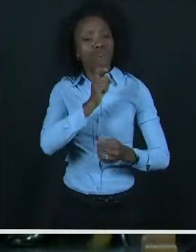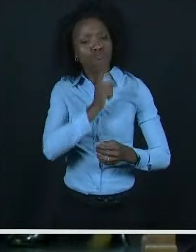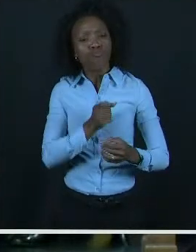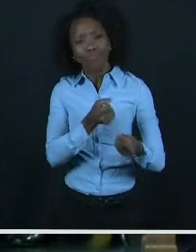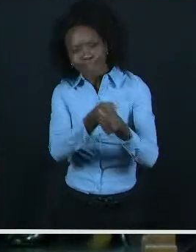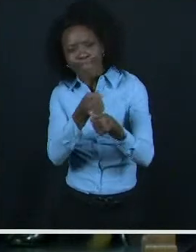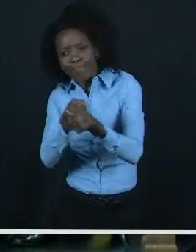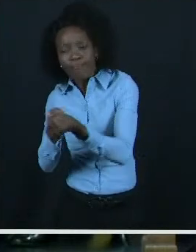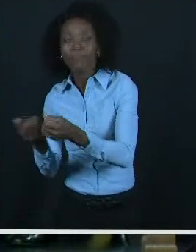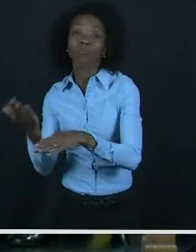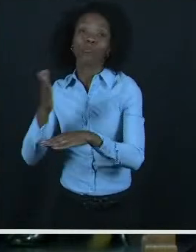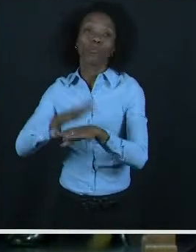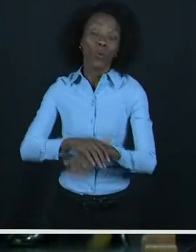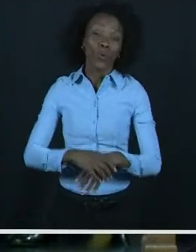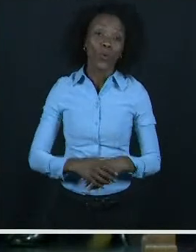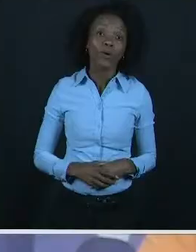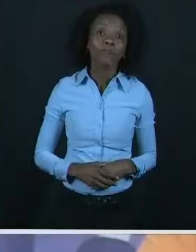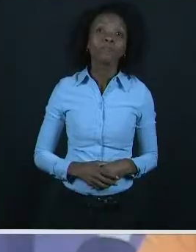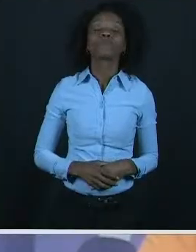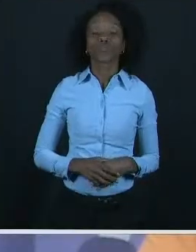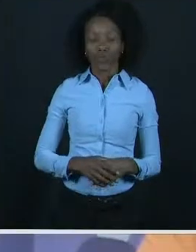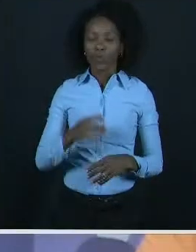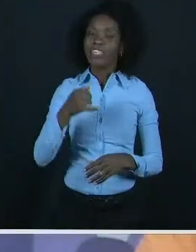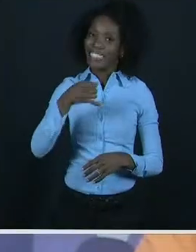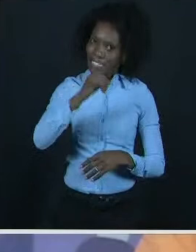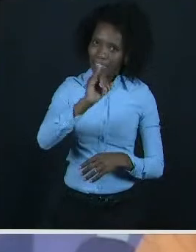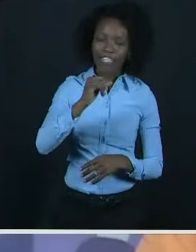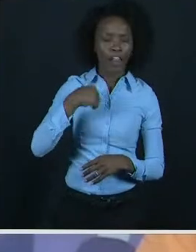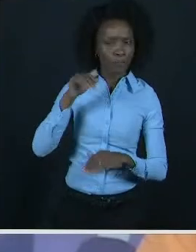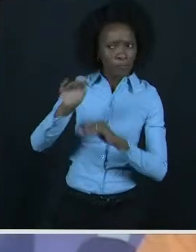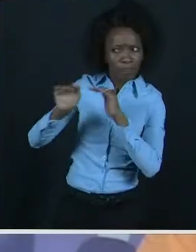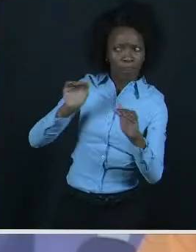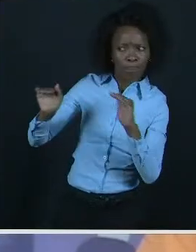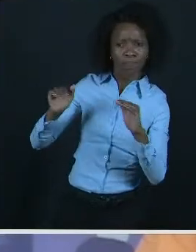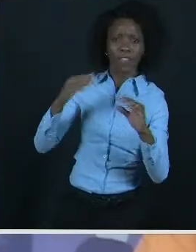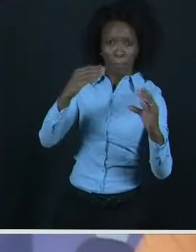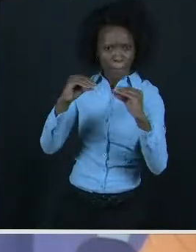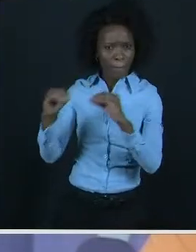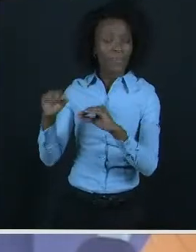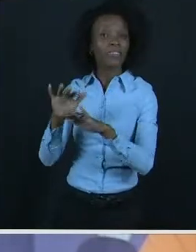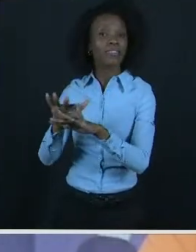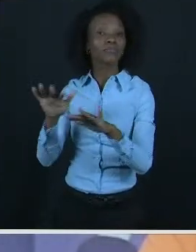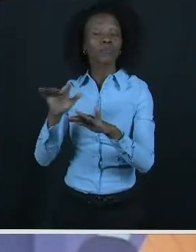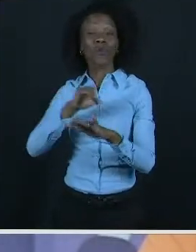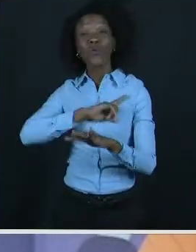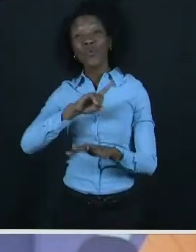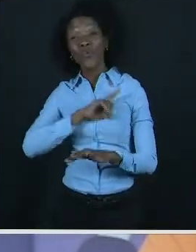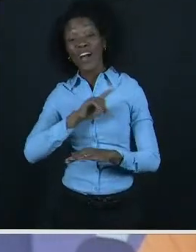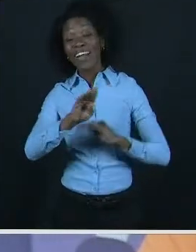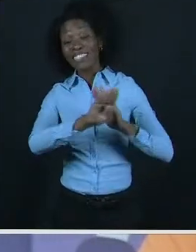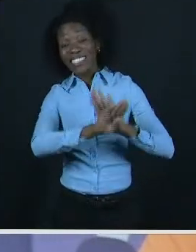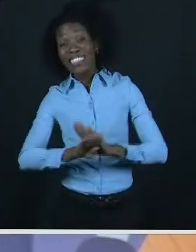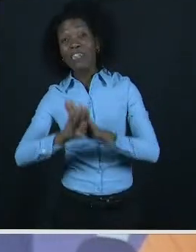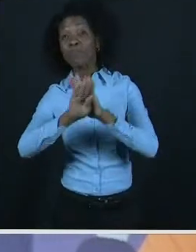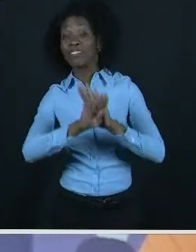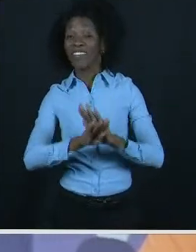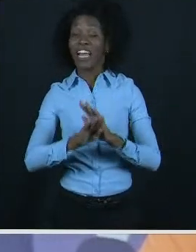making this call on the private sector, because gender-based violence,